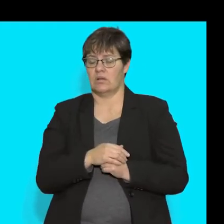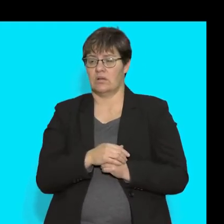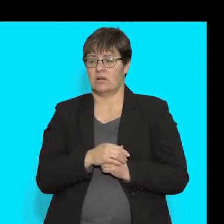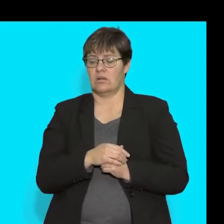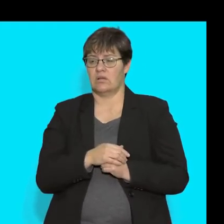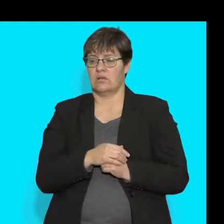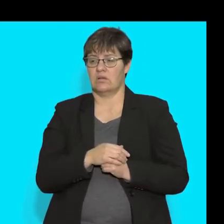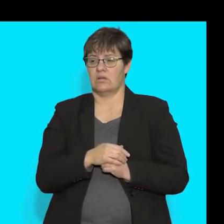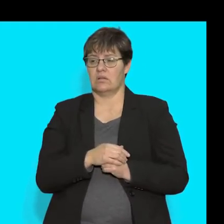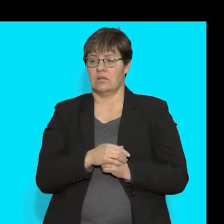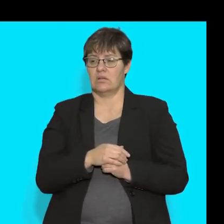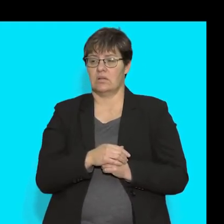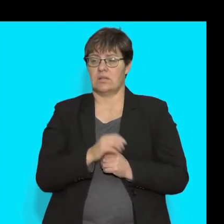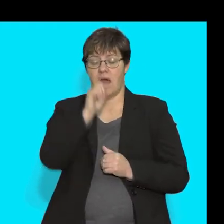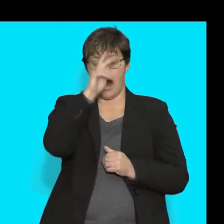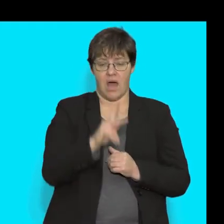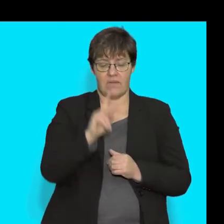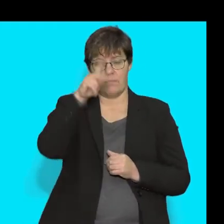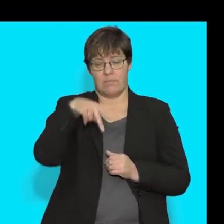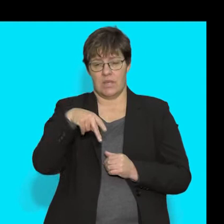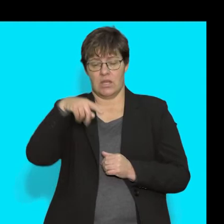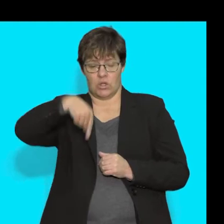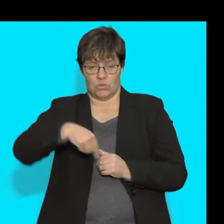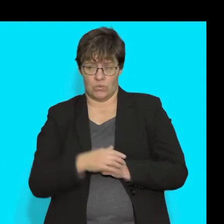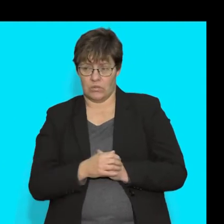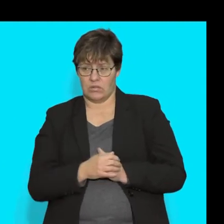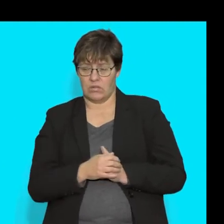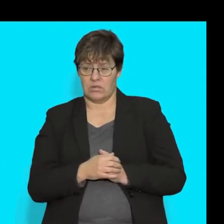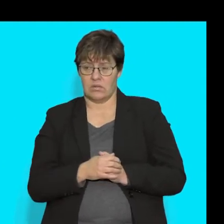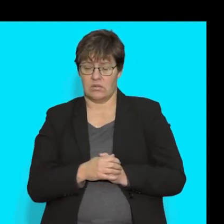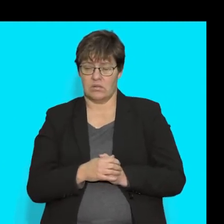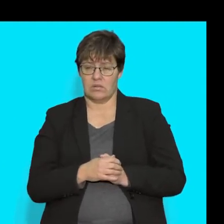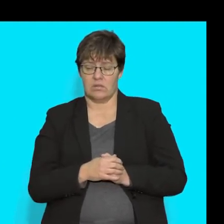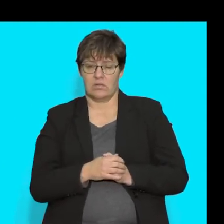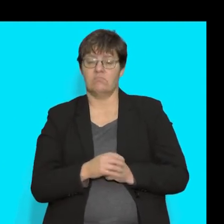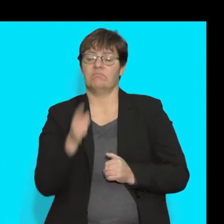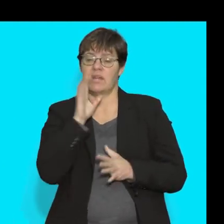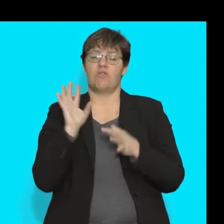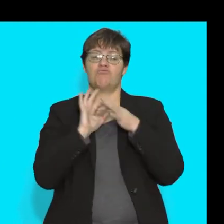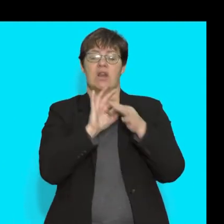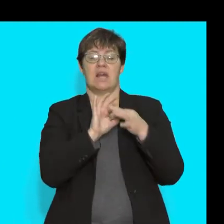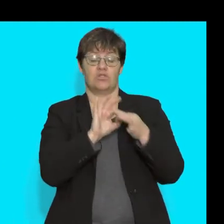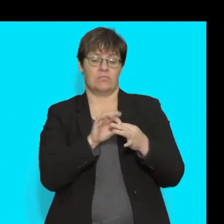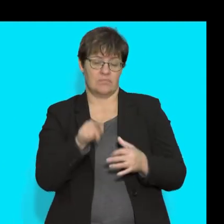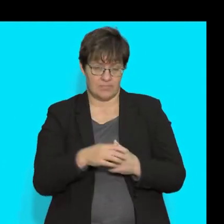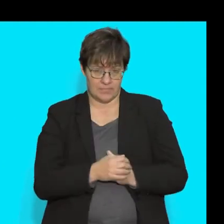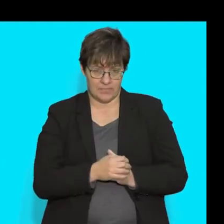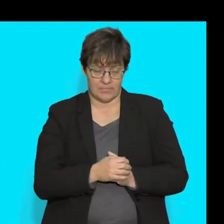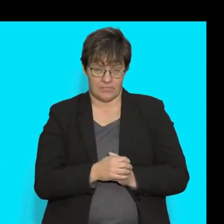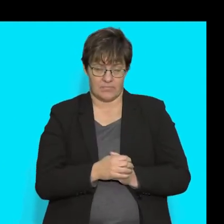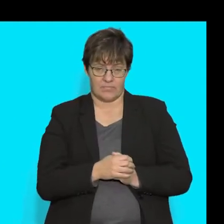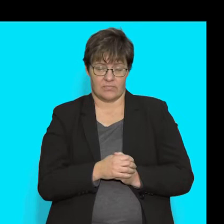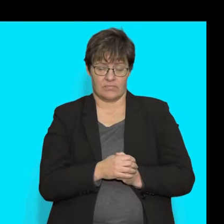2 times, or half rather, not 2 times, PQ, right? It is half of PQ. And that's what